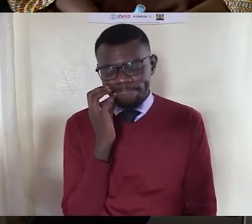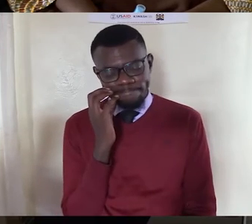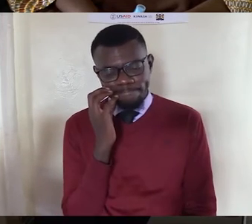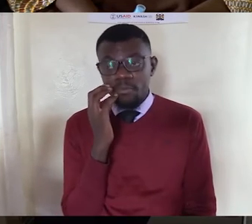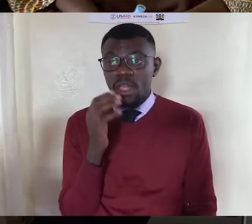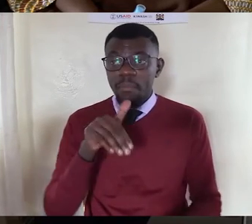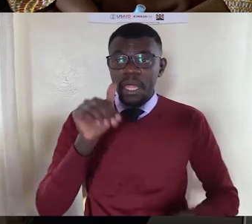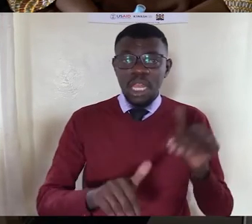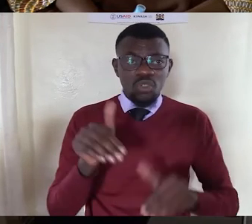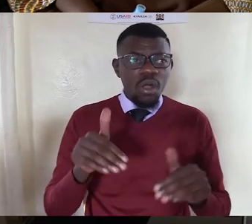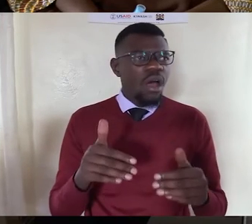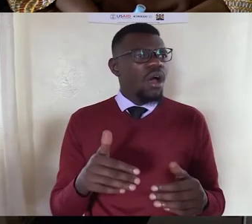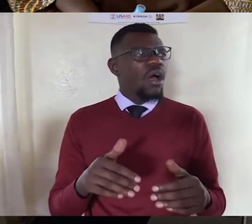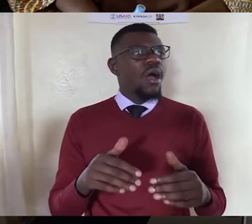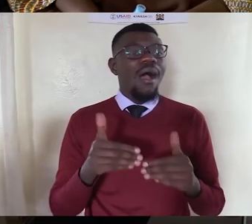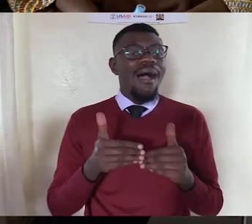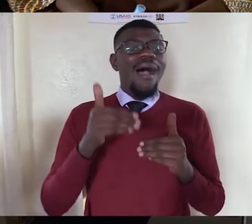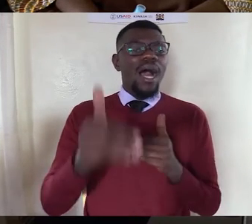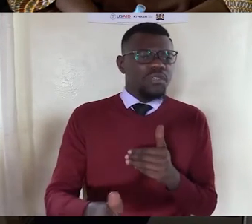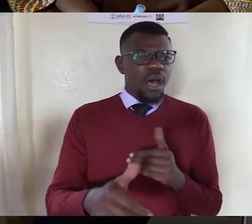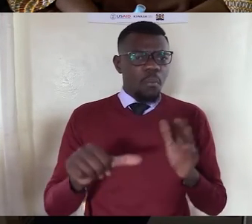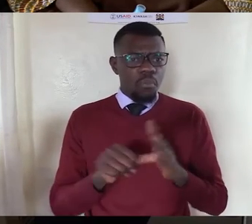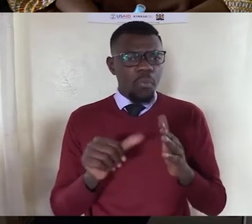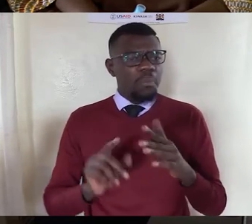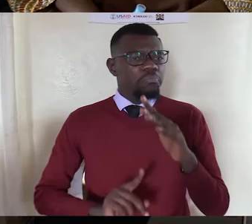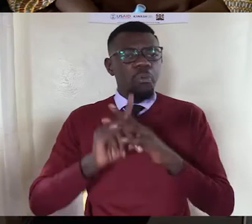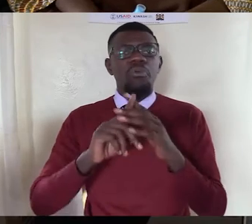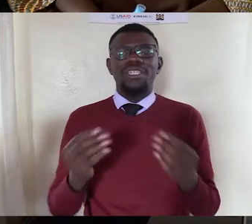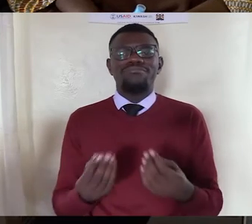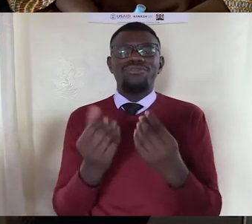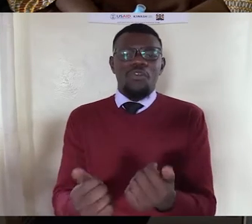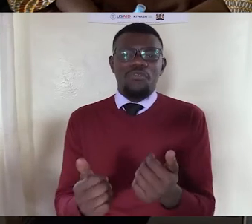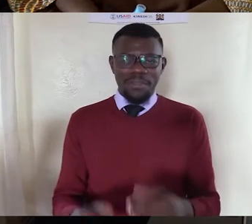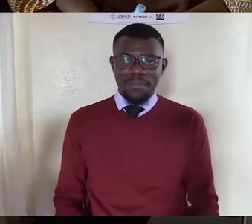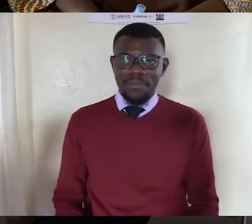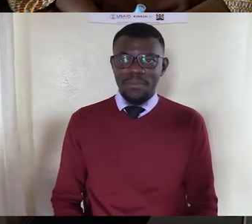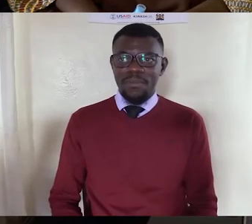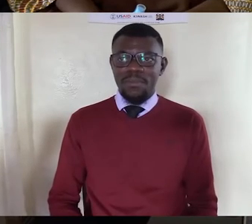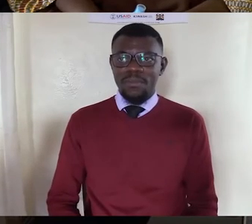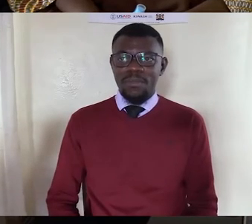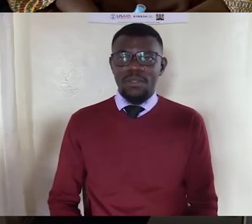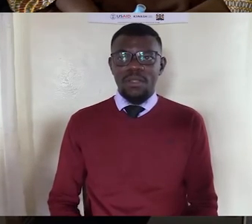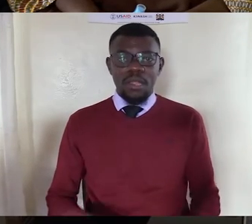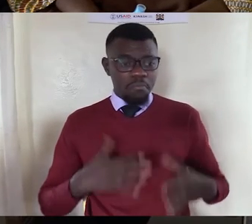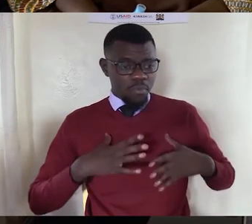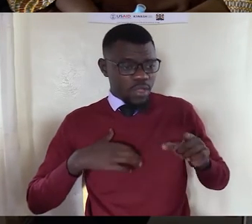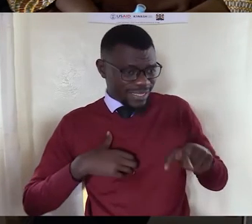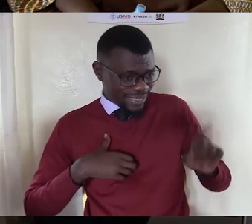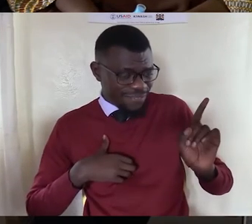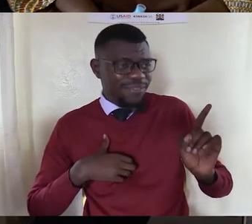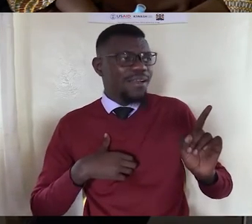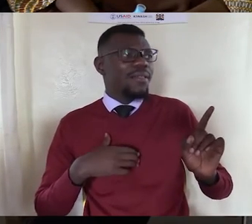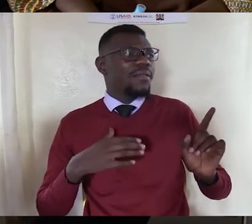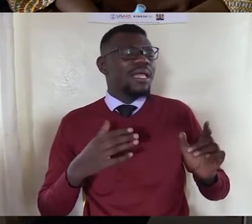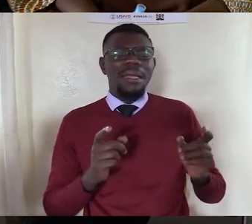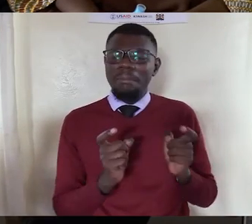election, we have to pick the issues after the fact. We have to look get to express the sentiments from the survivors who at that time